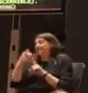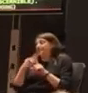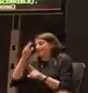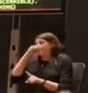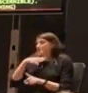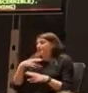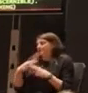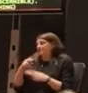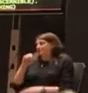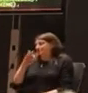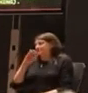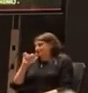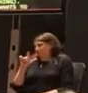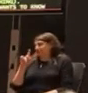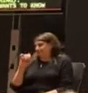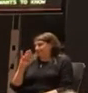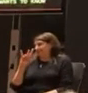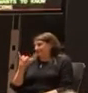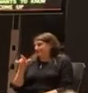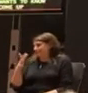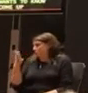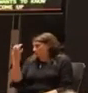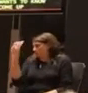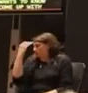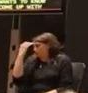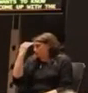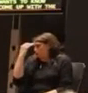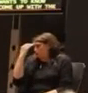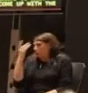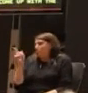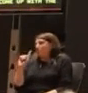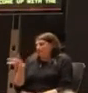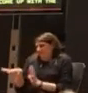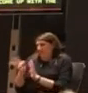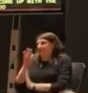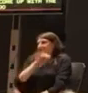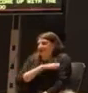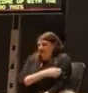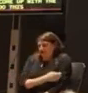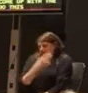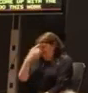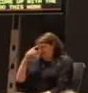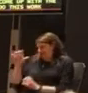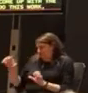know, where do you come up with the energy to do this writing, to do this